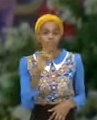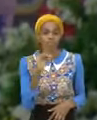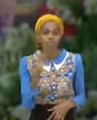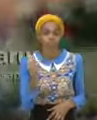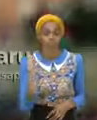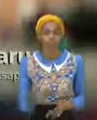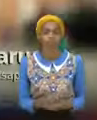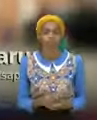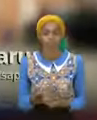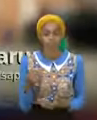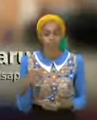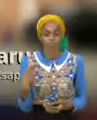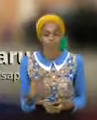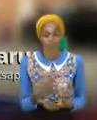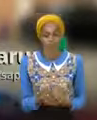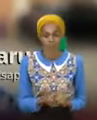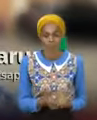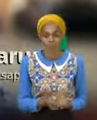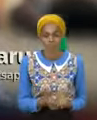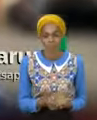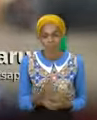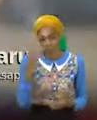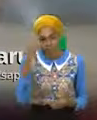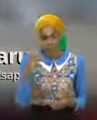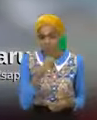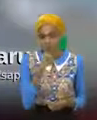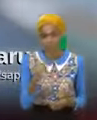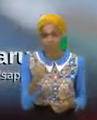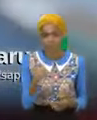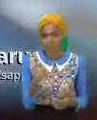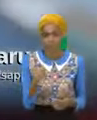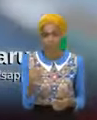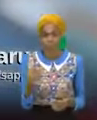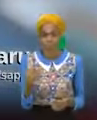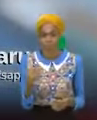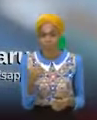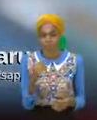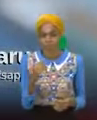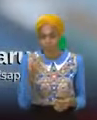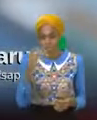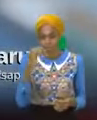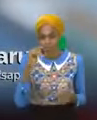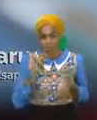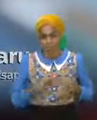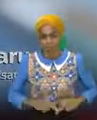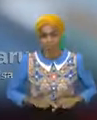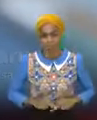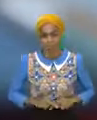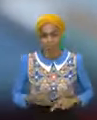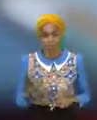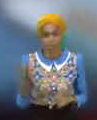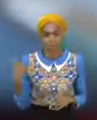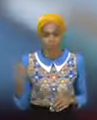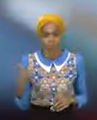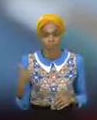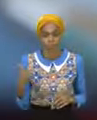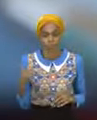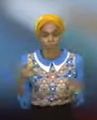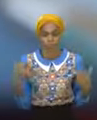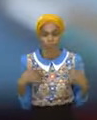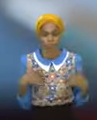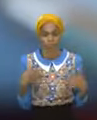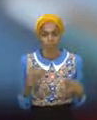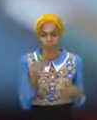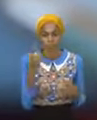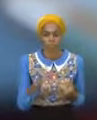I thought I wasn't a normal human being. I was always scared of telling my friends about it because it's not something I